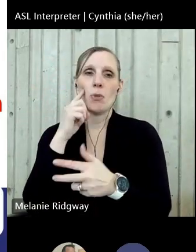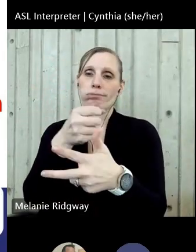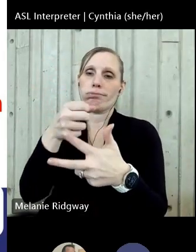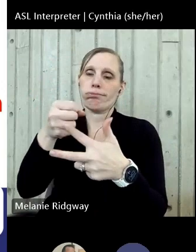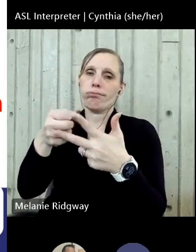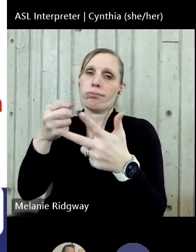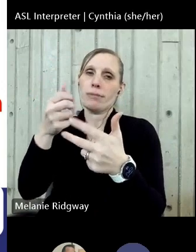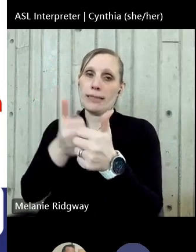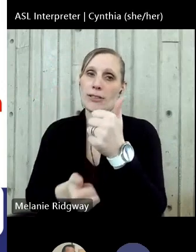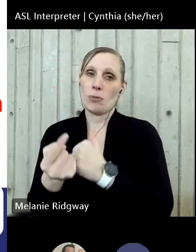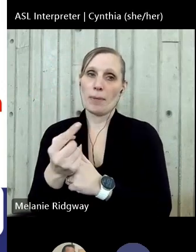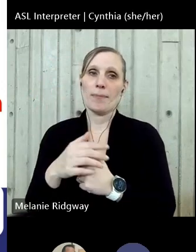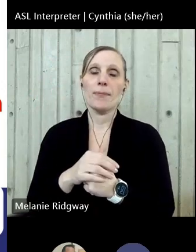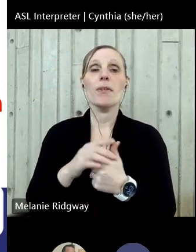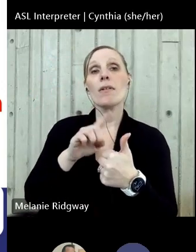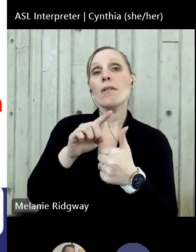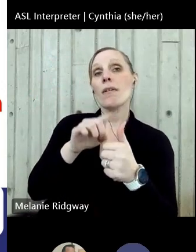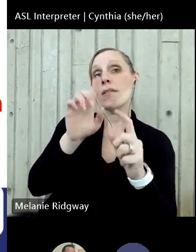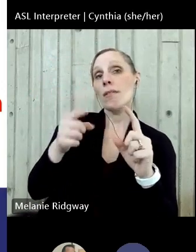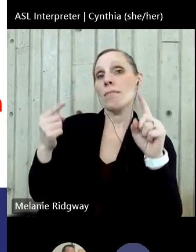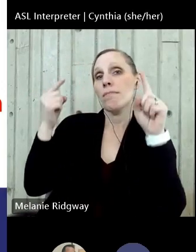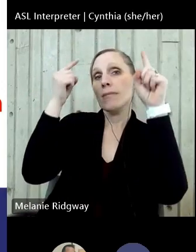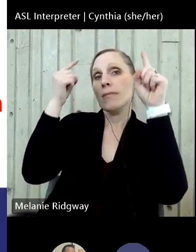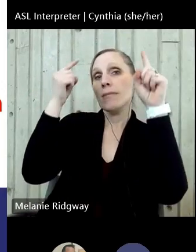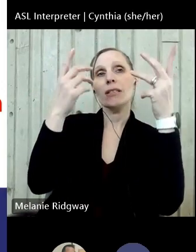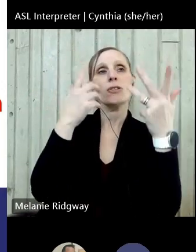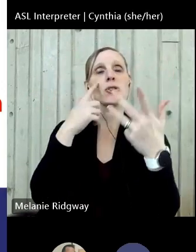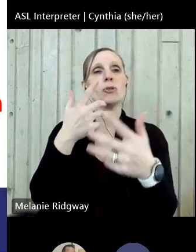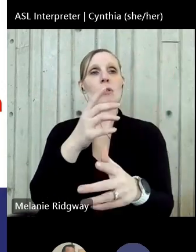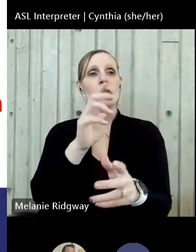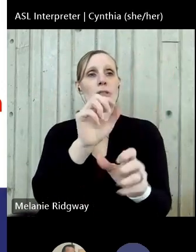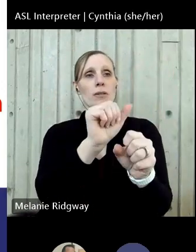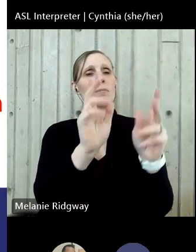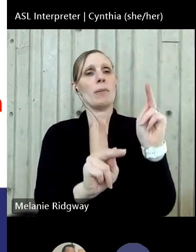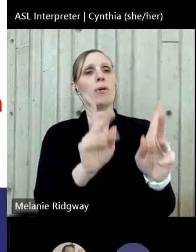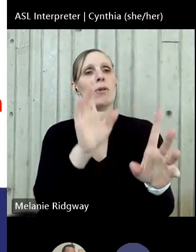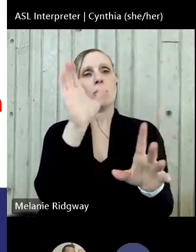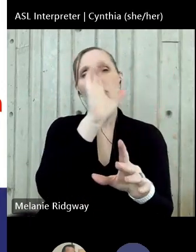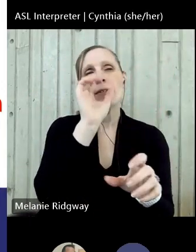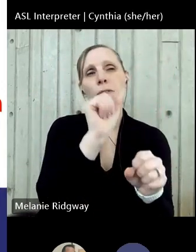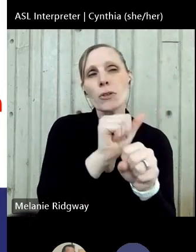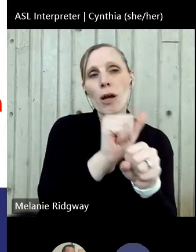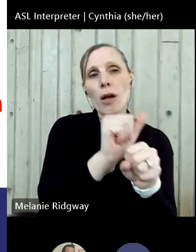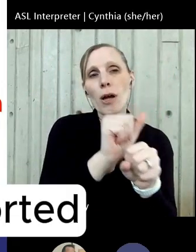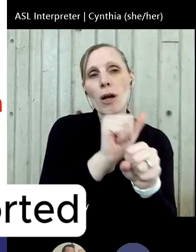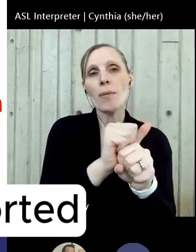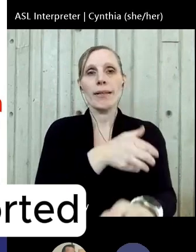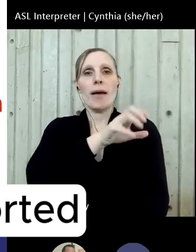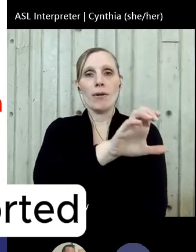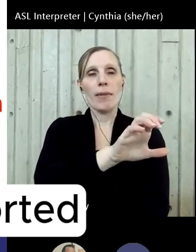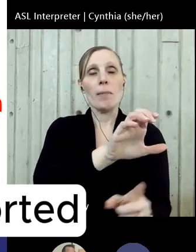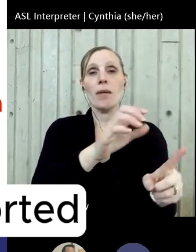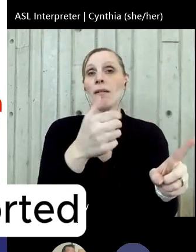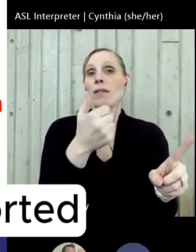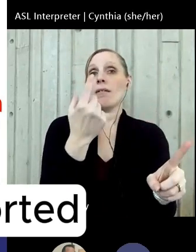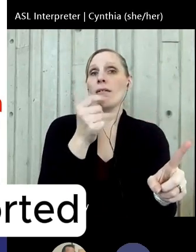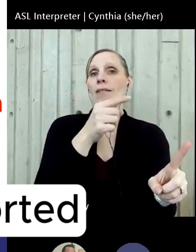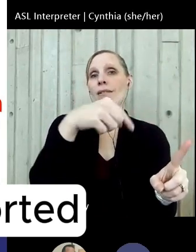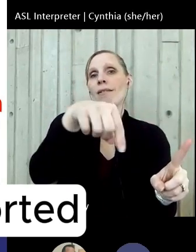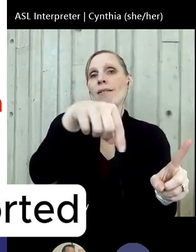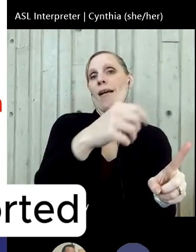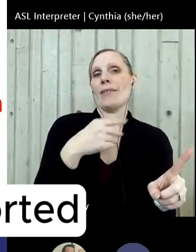Our mission is to empower job seekers who have a disability and employers to come together